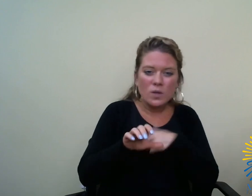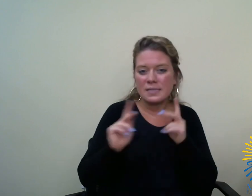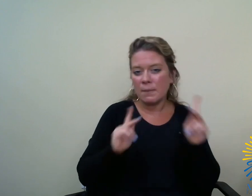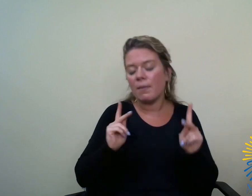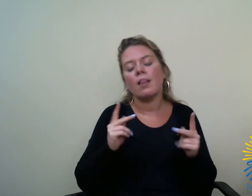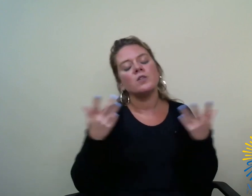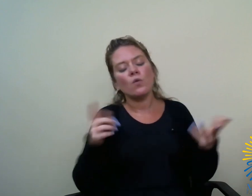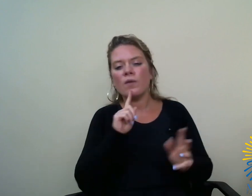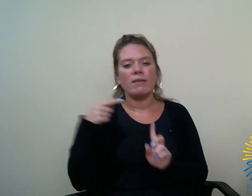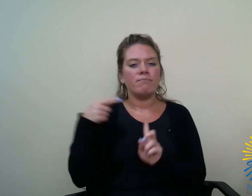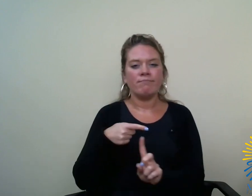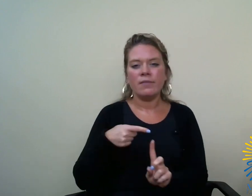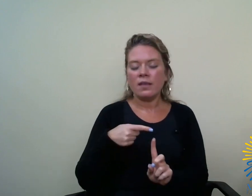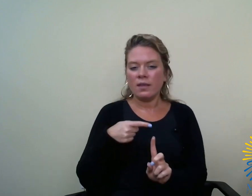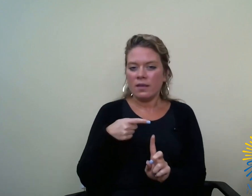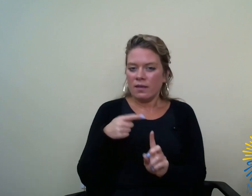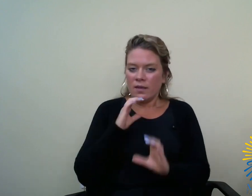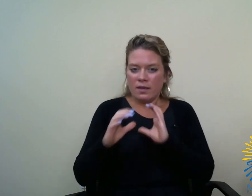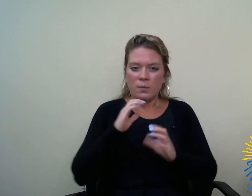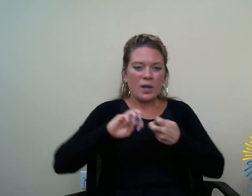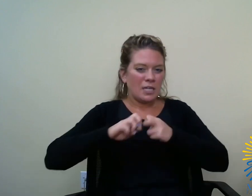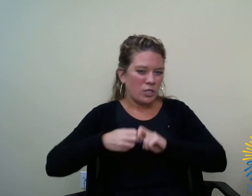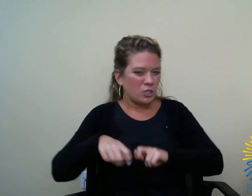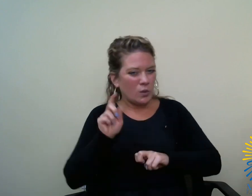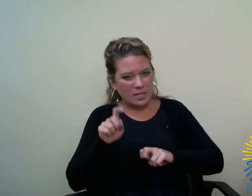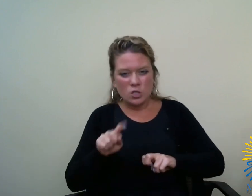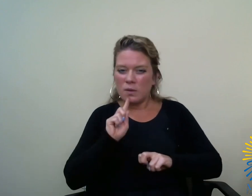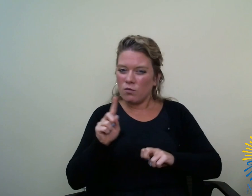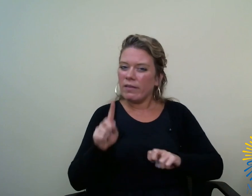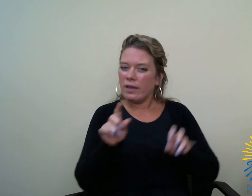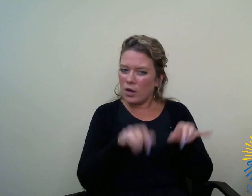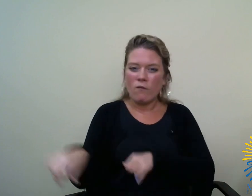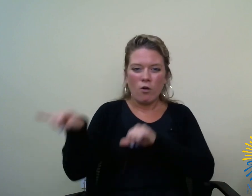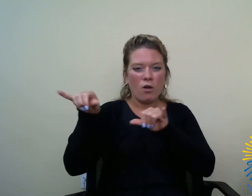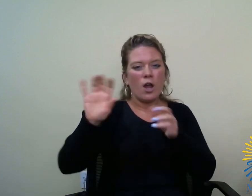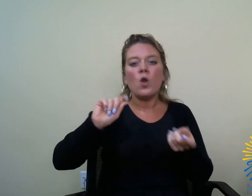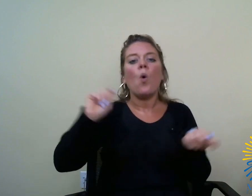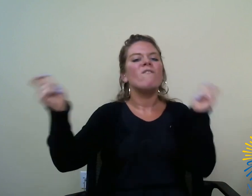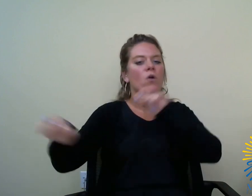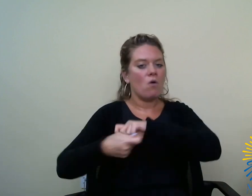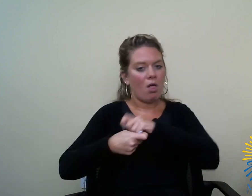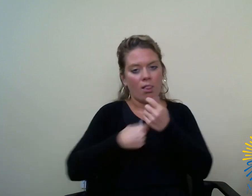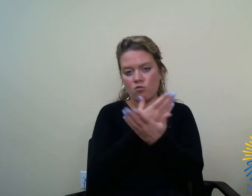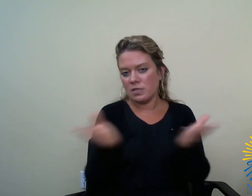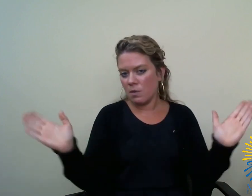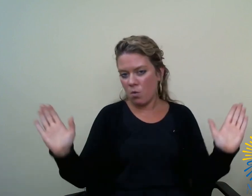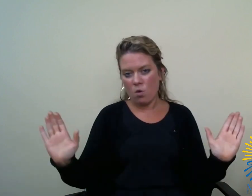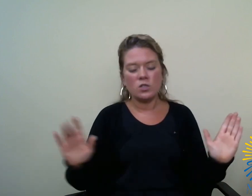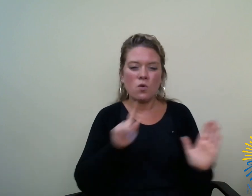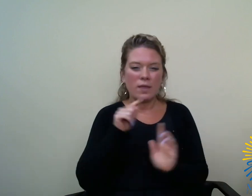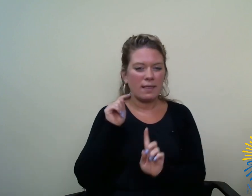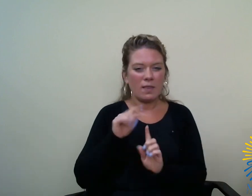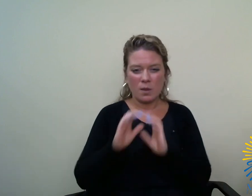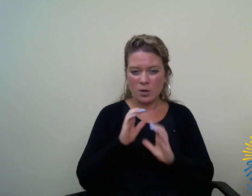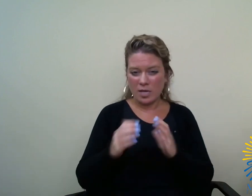to a communication issue, and it's kind of like there needs to be an overhaul across the board, right? So I think it comes down to the communication that we have